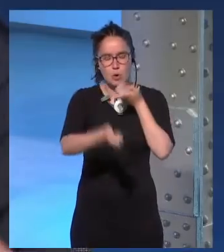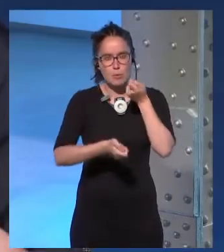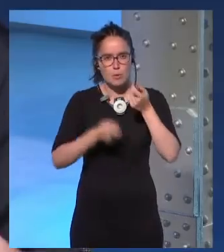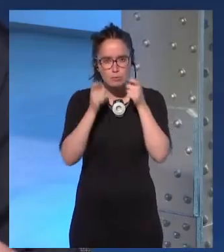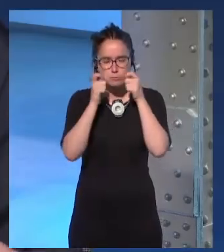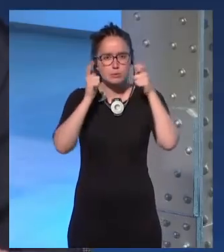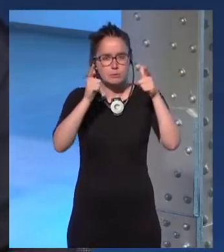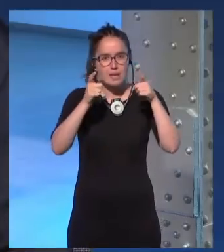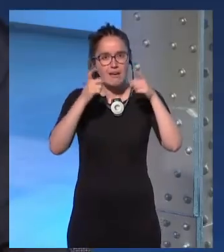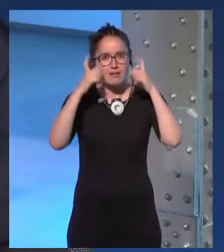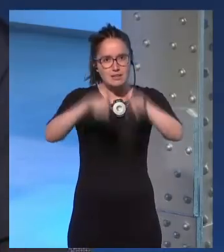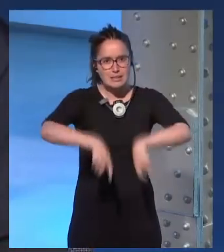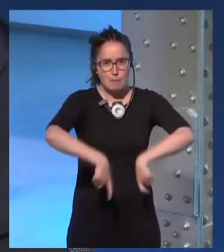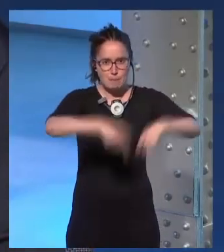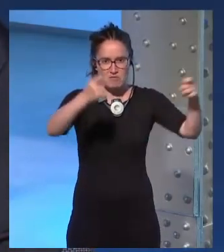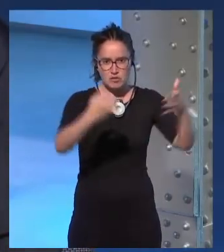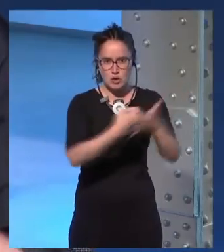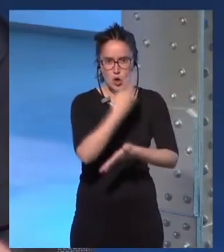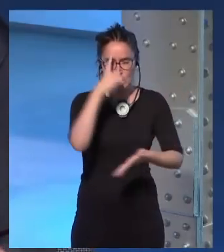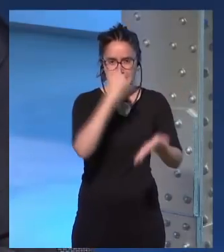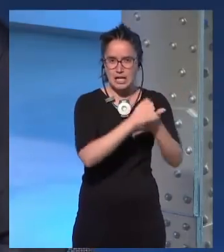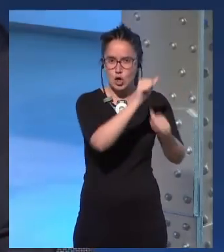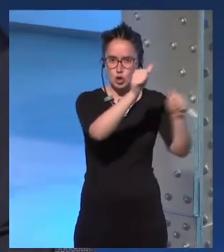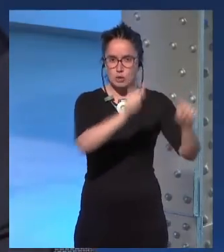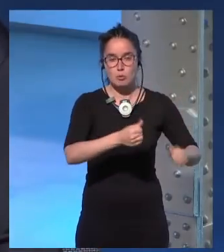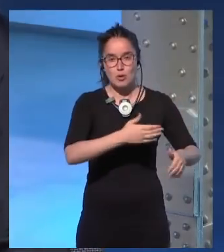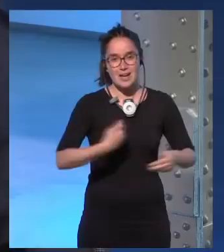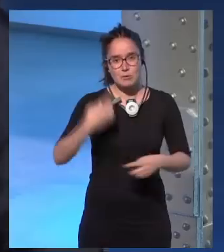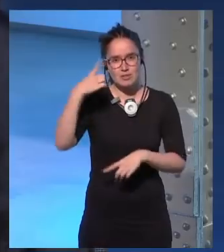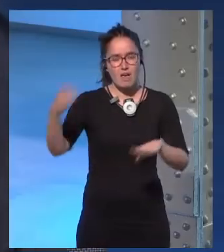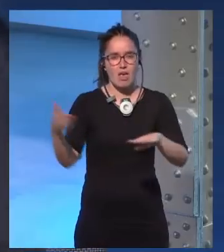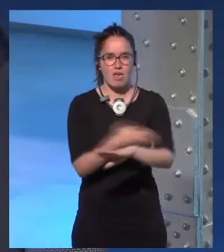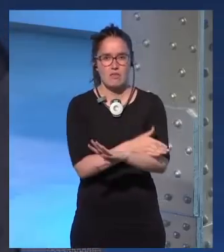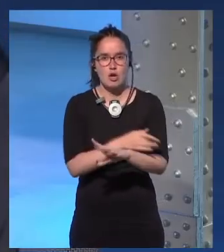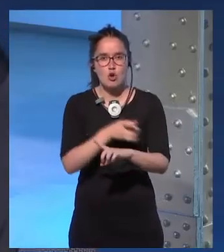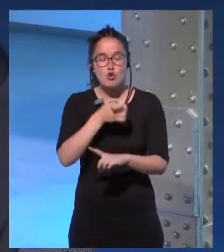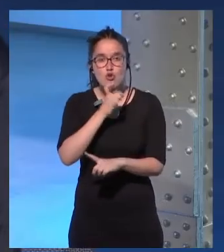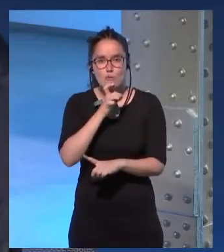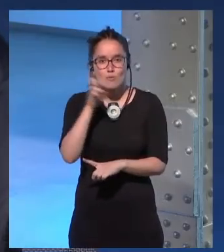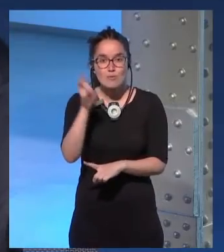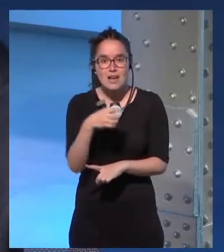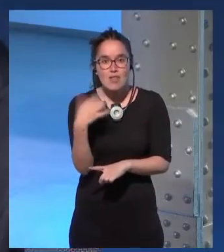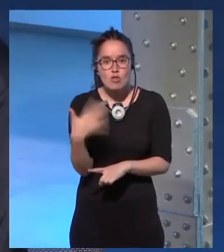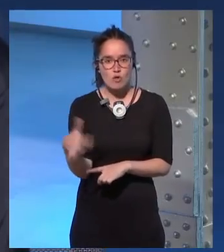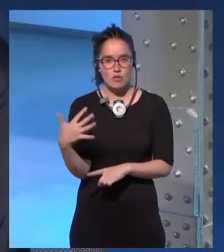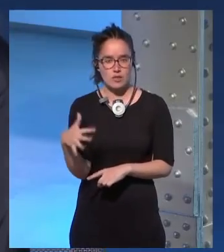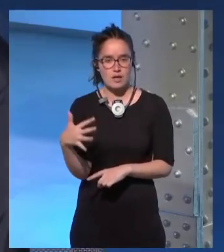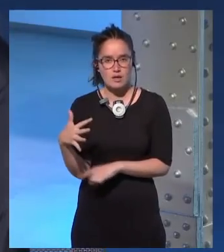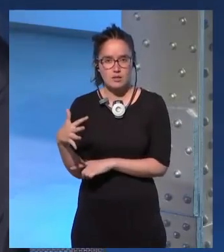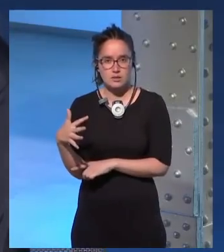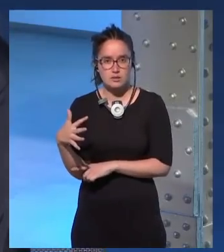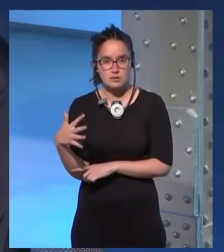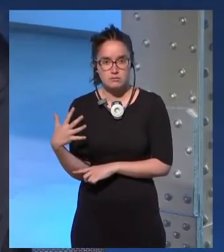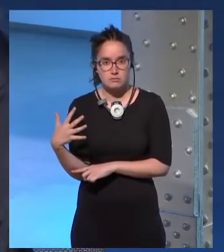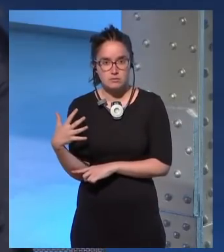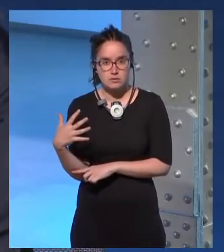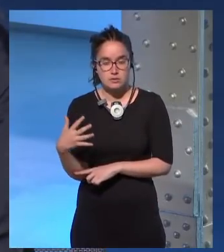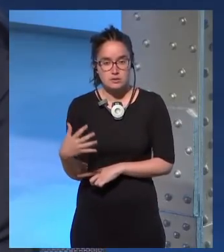recognizes all the coding that she had been given, and she tries to destroy all these stereotypes. And we want to know, first